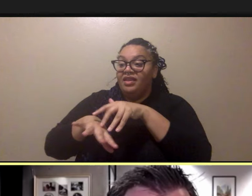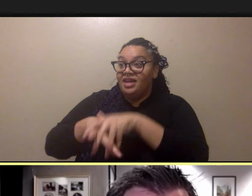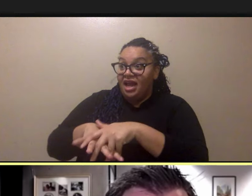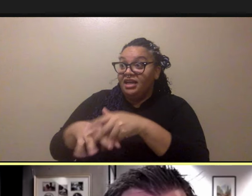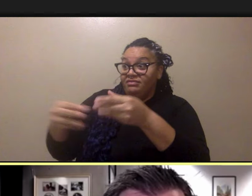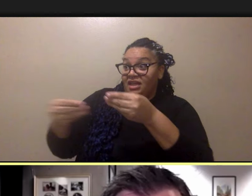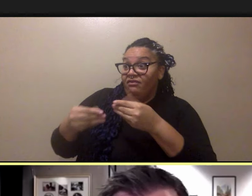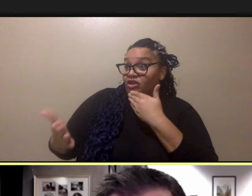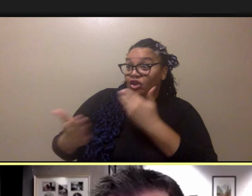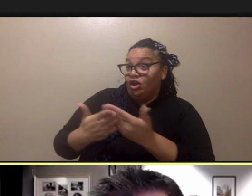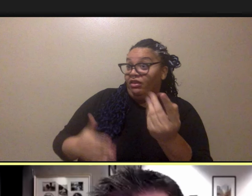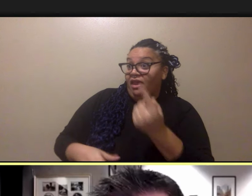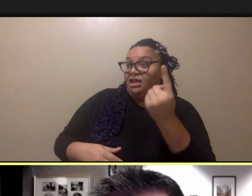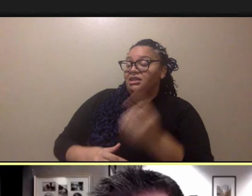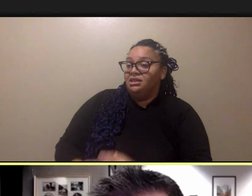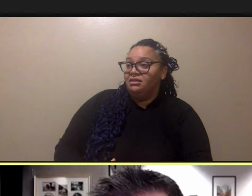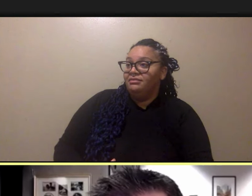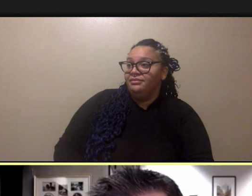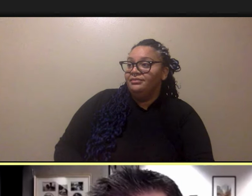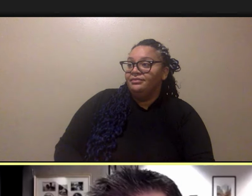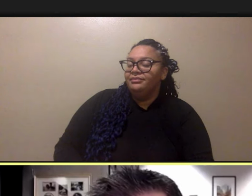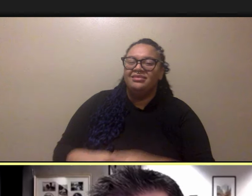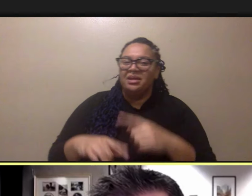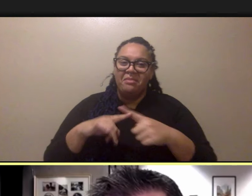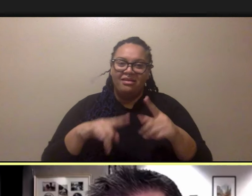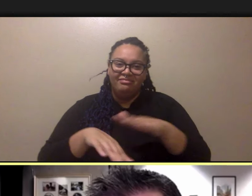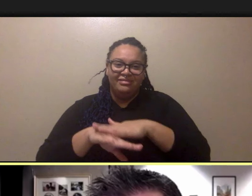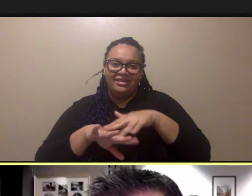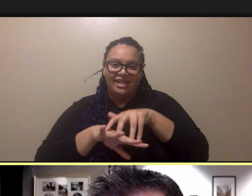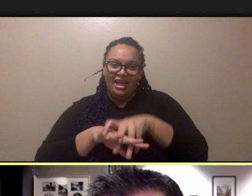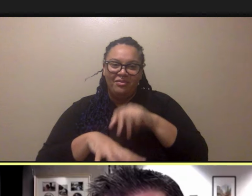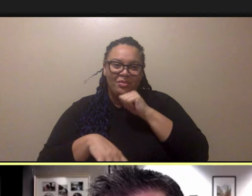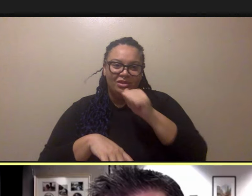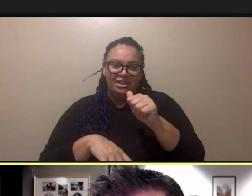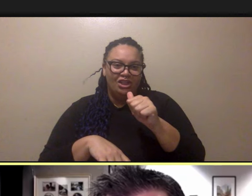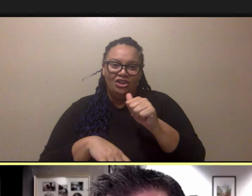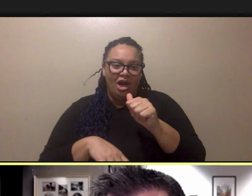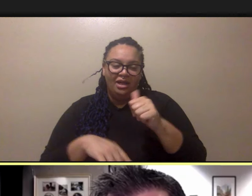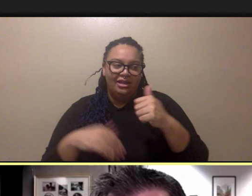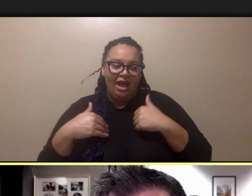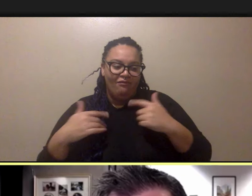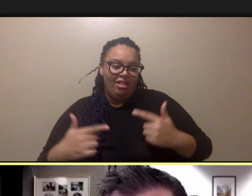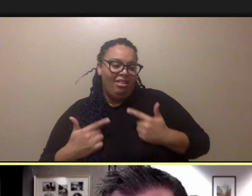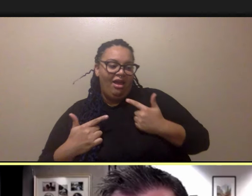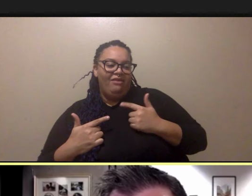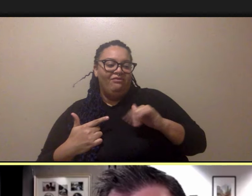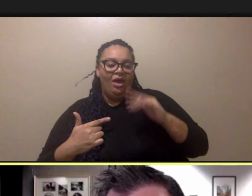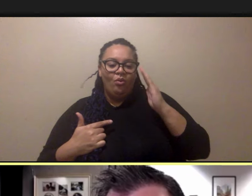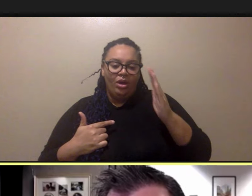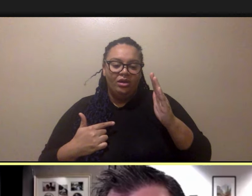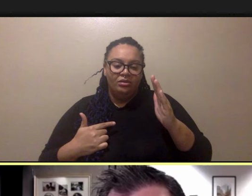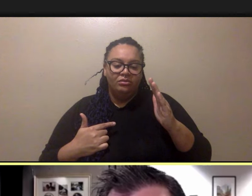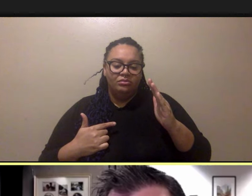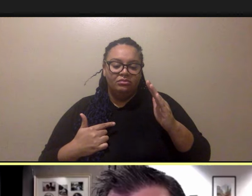good stuff. But the natives didn't have a lifestyle that really produced an economy